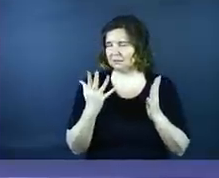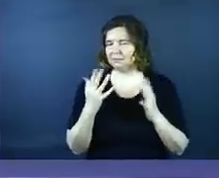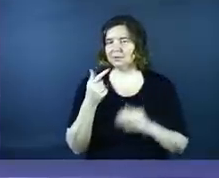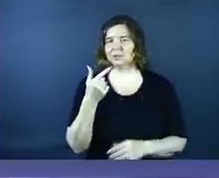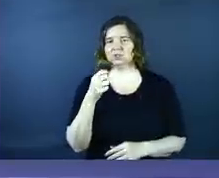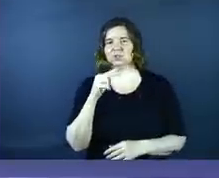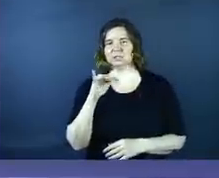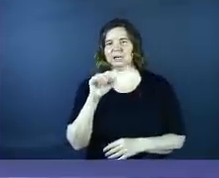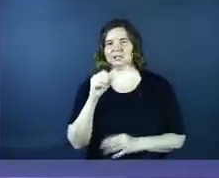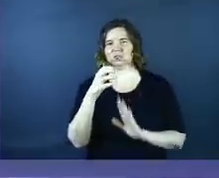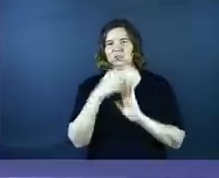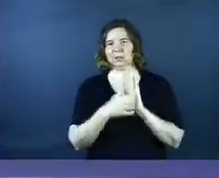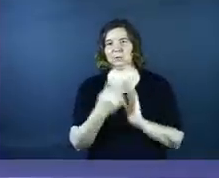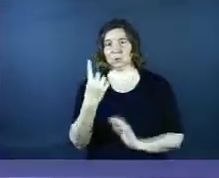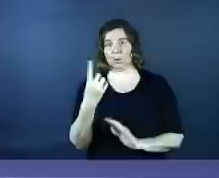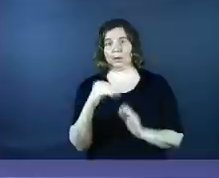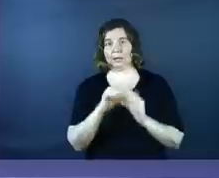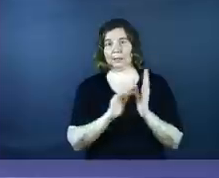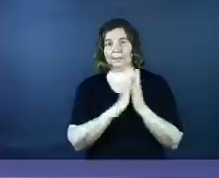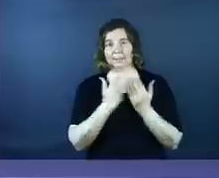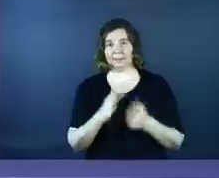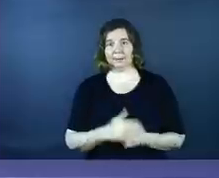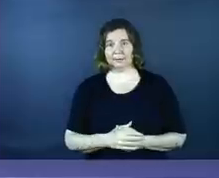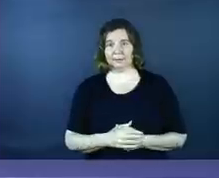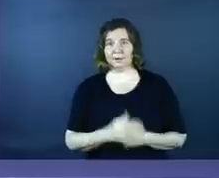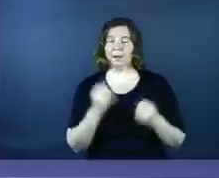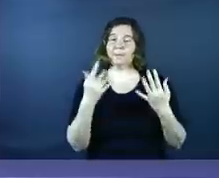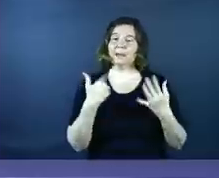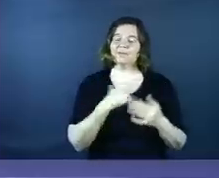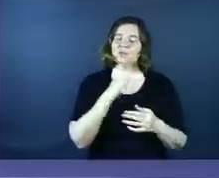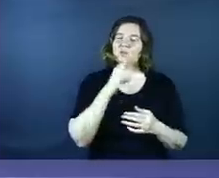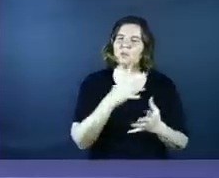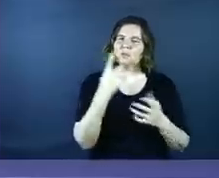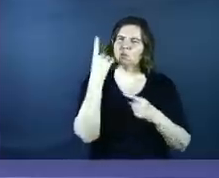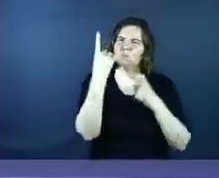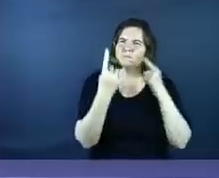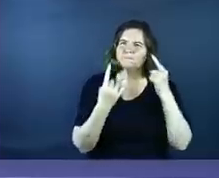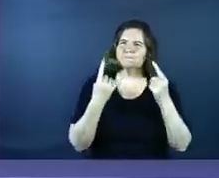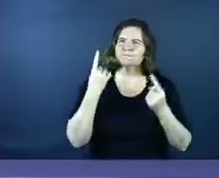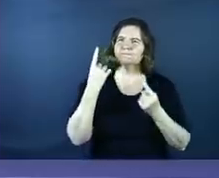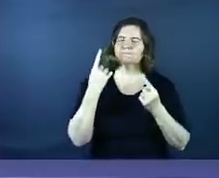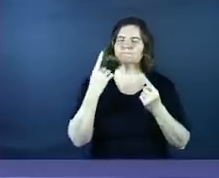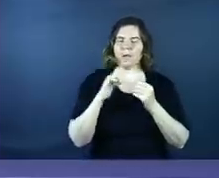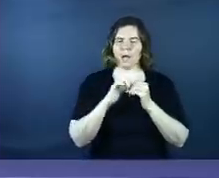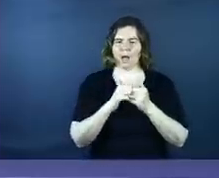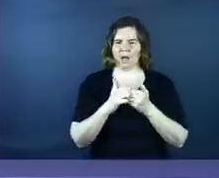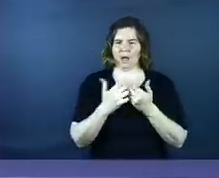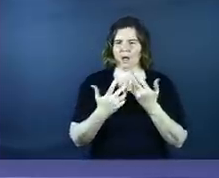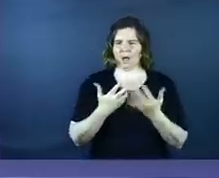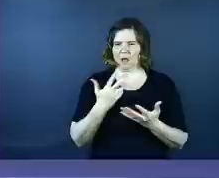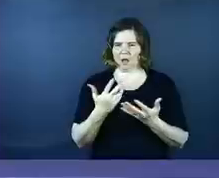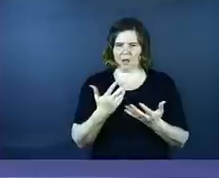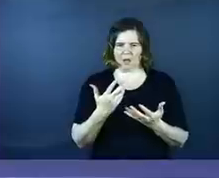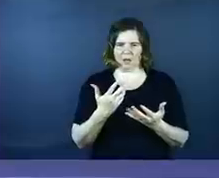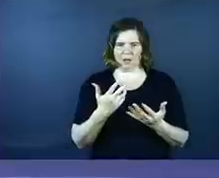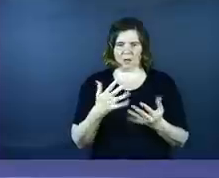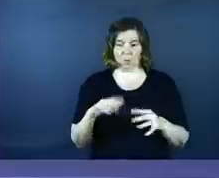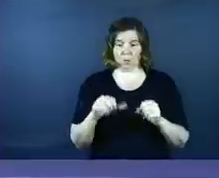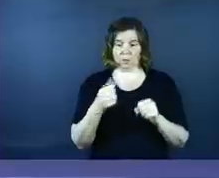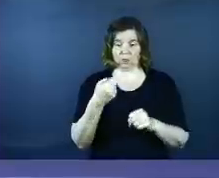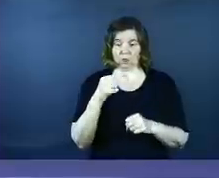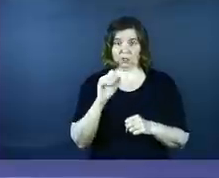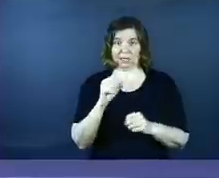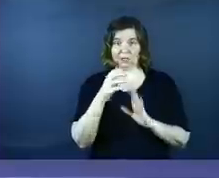Genesis chapter 1 in the Bible. What many of us are really wondering about is how do we take